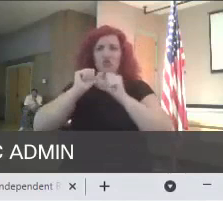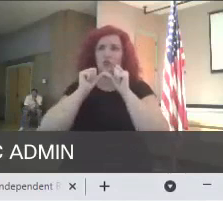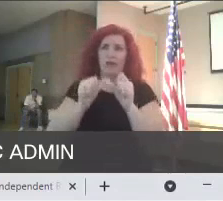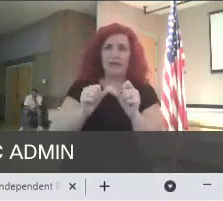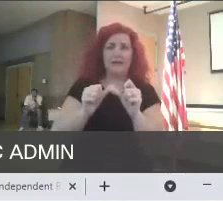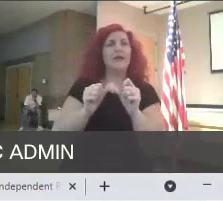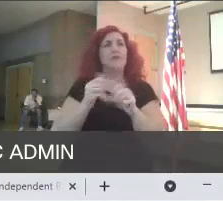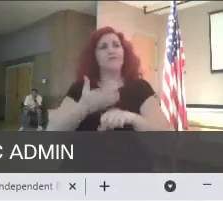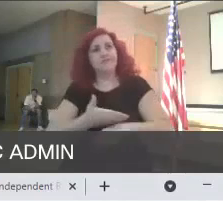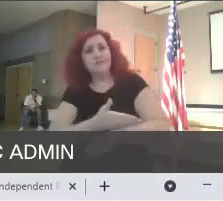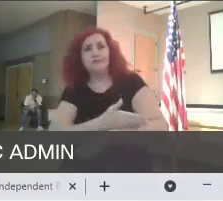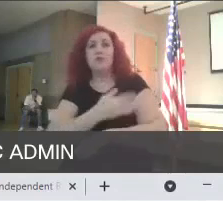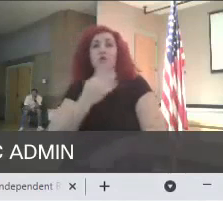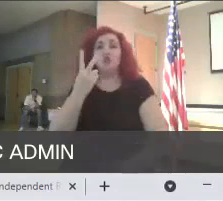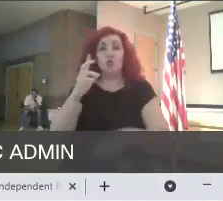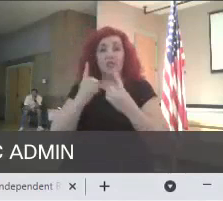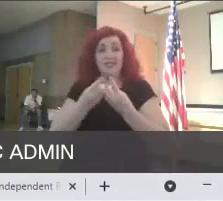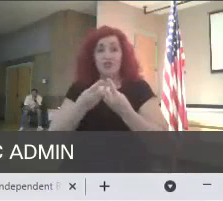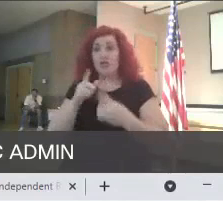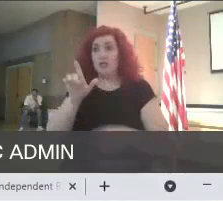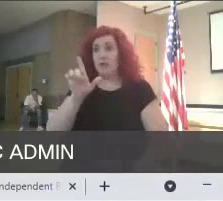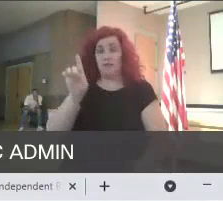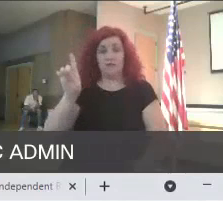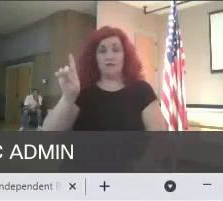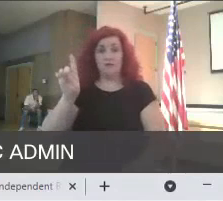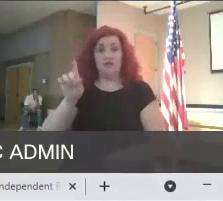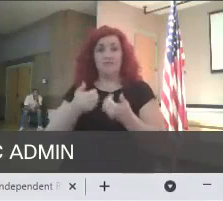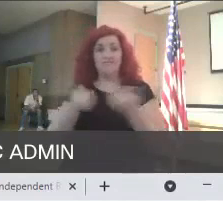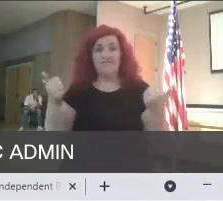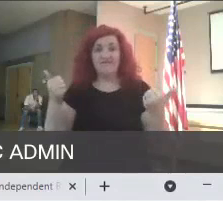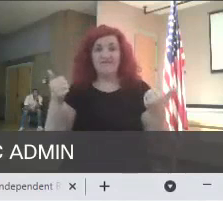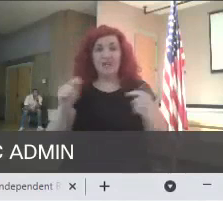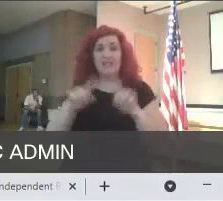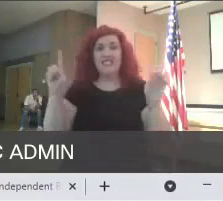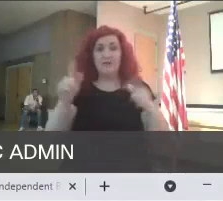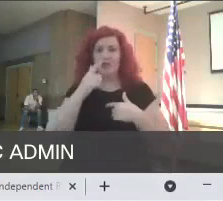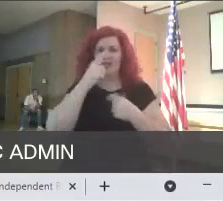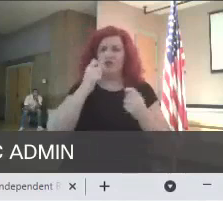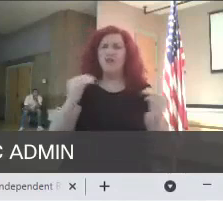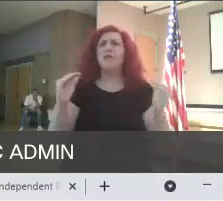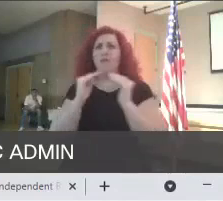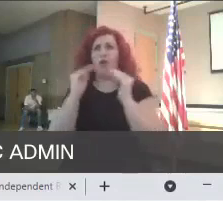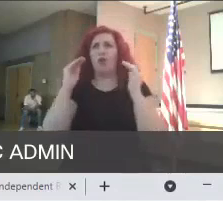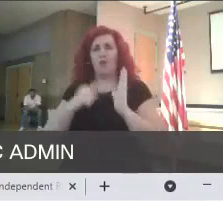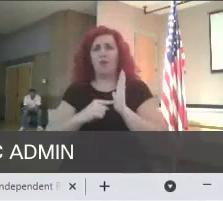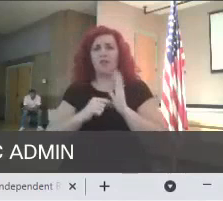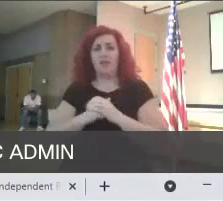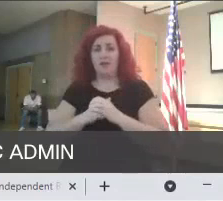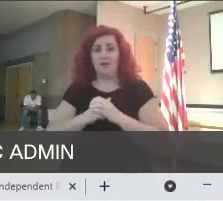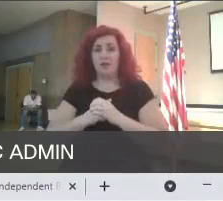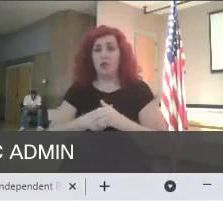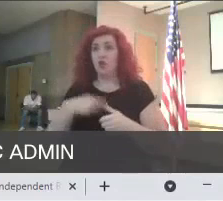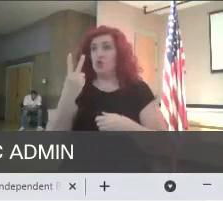of legislatures in Yuma County allow our vastly different interests to be most fairly represented. Maintaining two